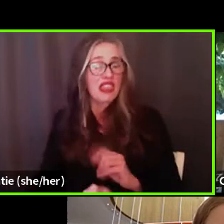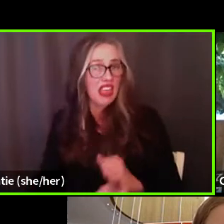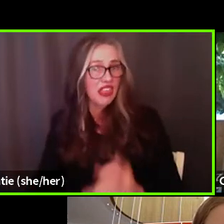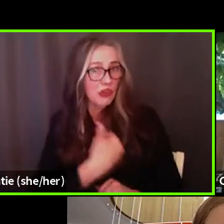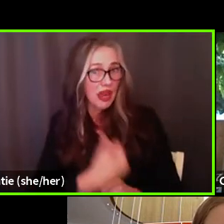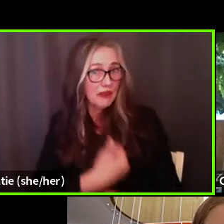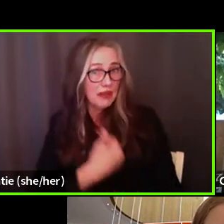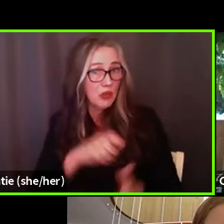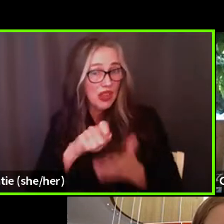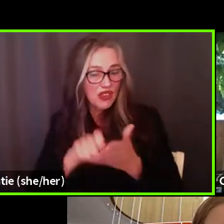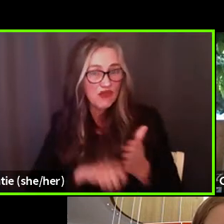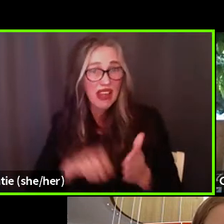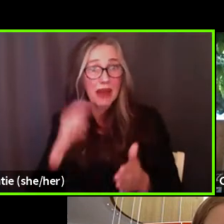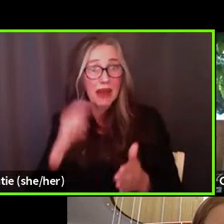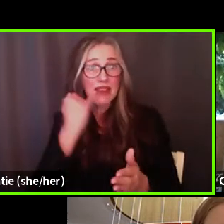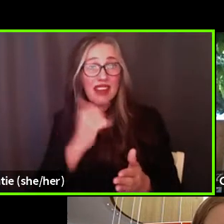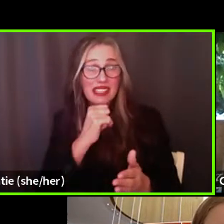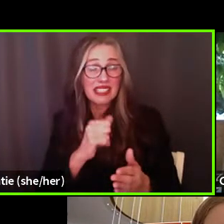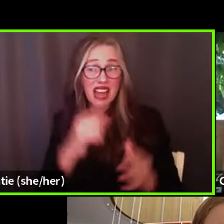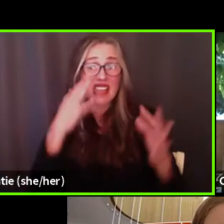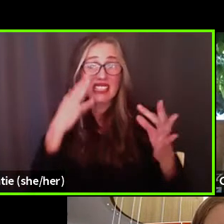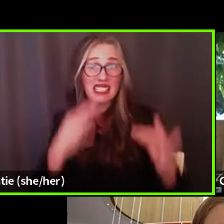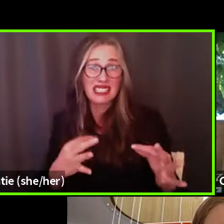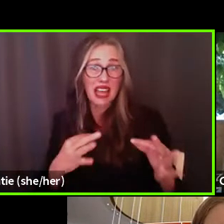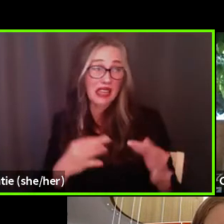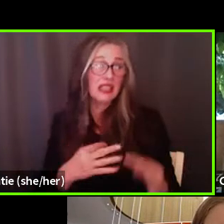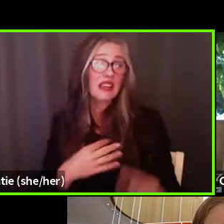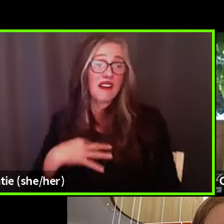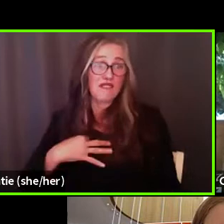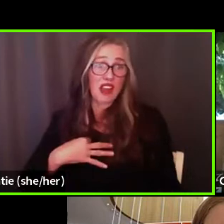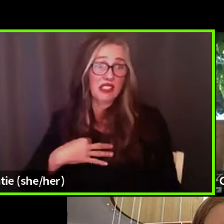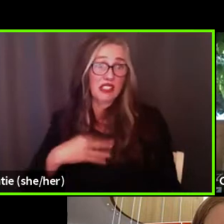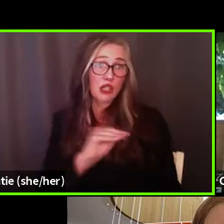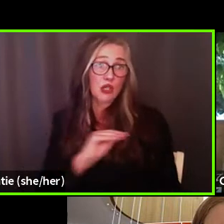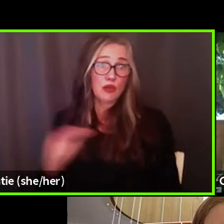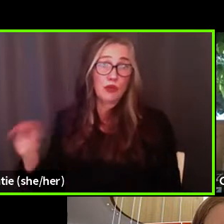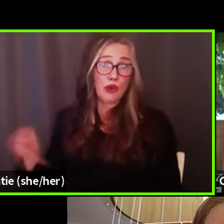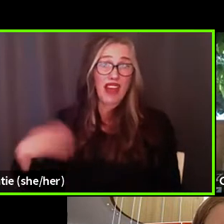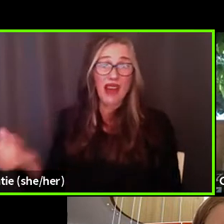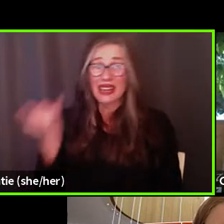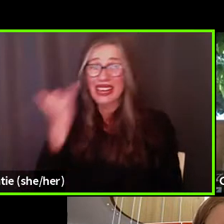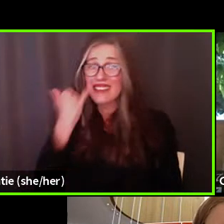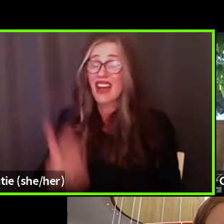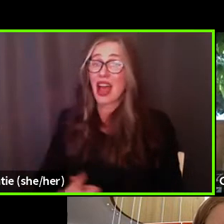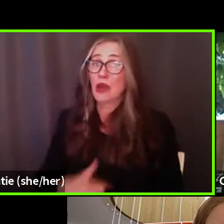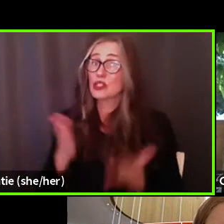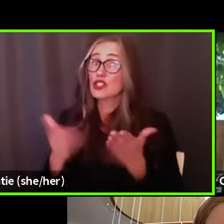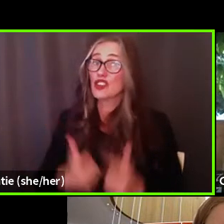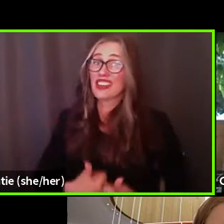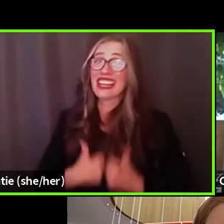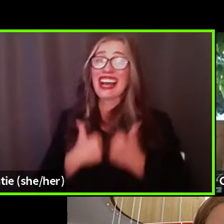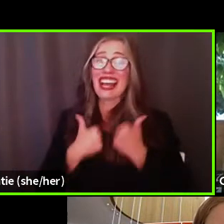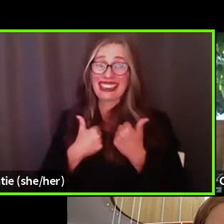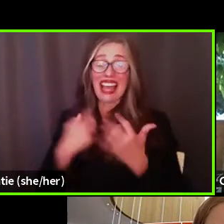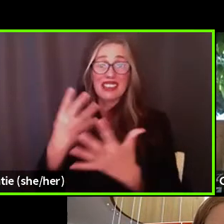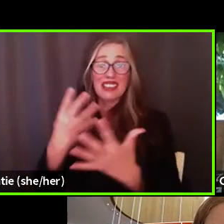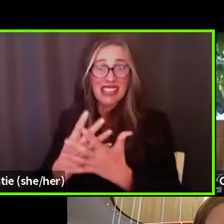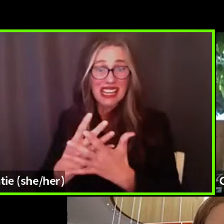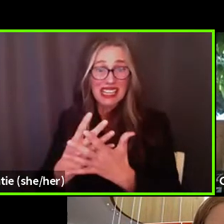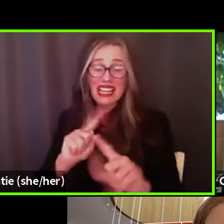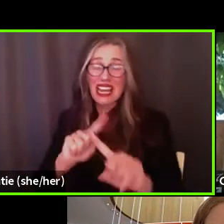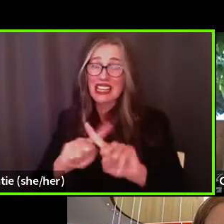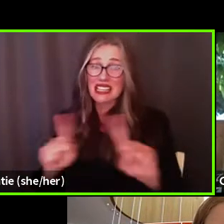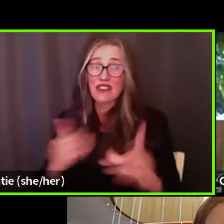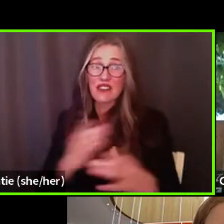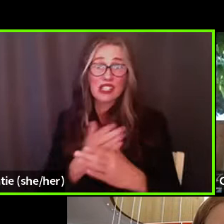voluntarily move out of the unit so a write-up for someone serving a life sentence as i was means the difference between freedom and